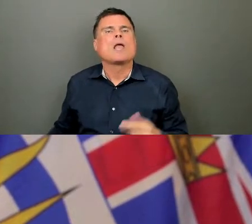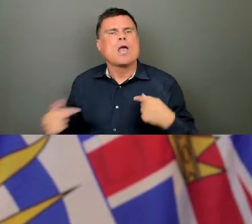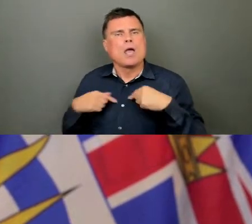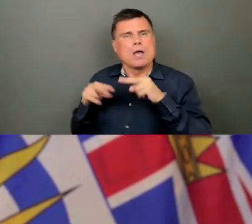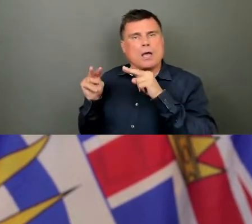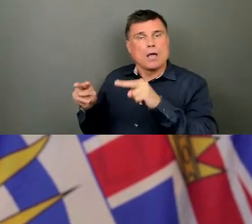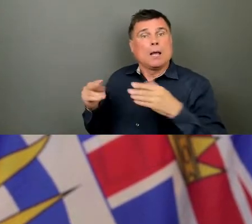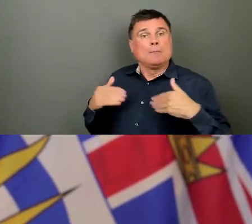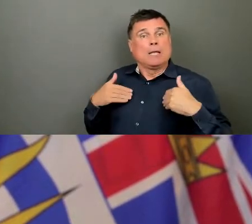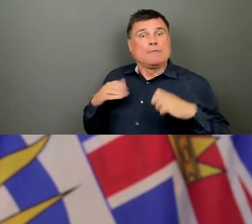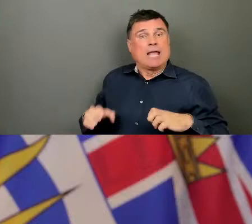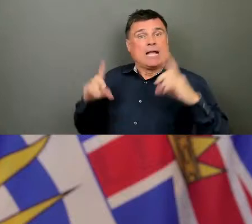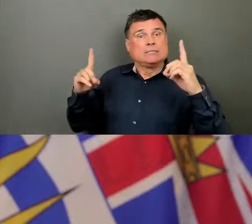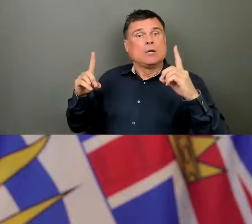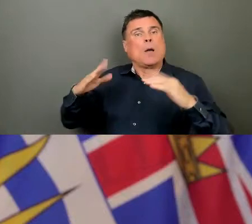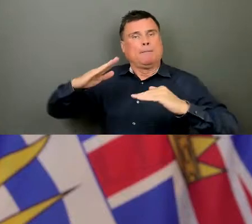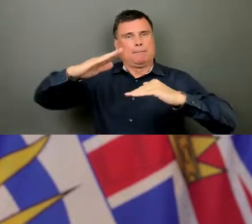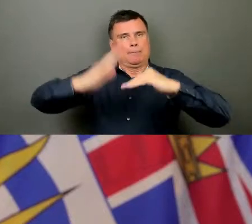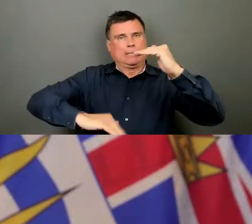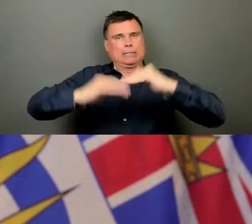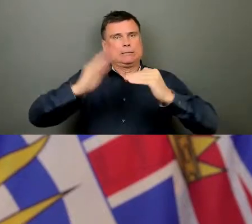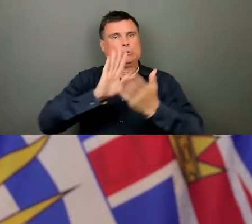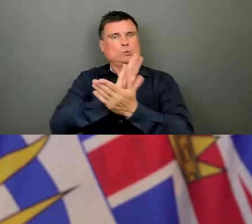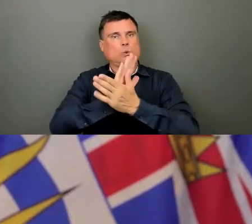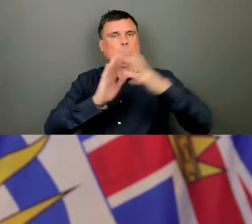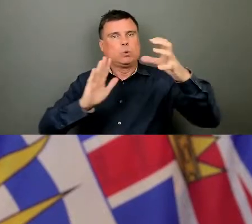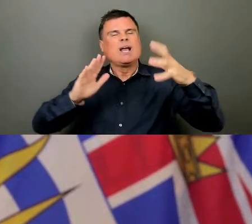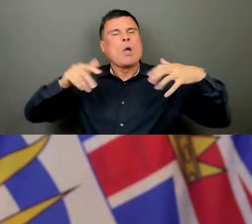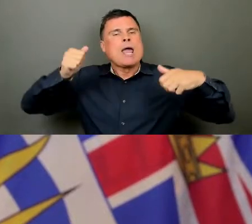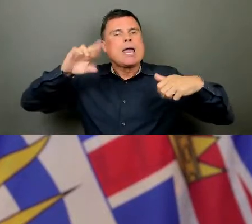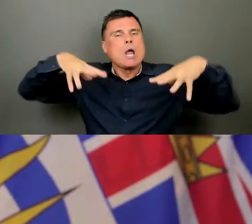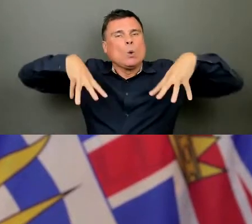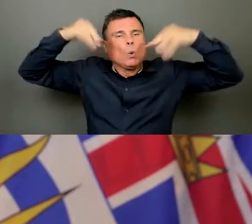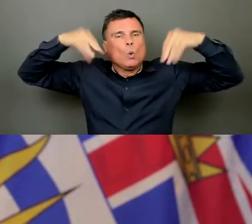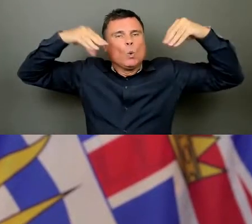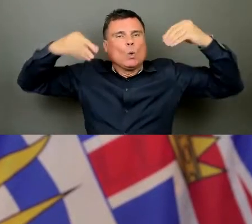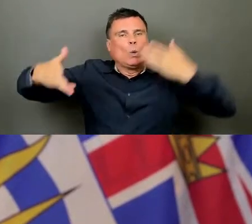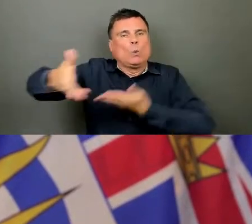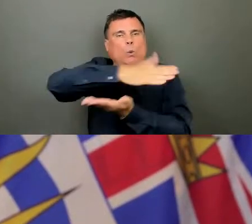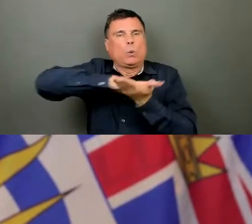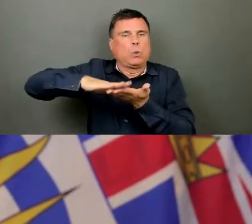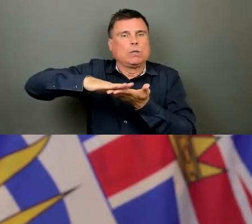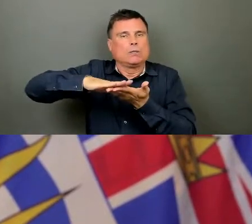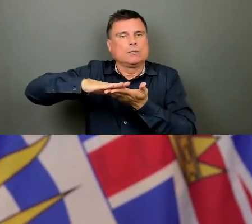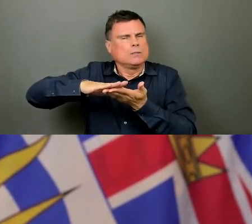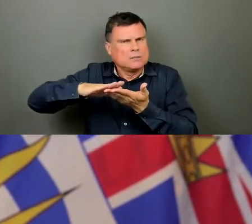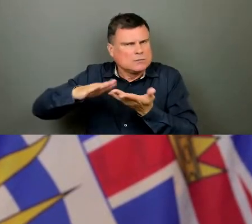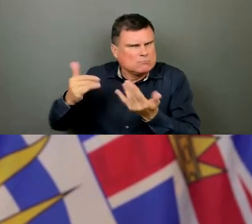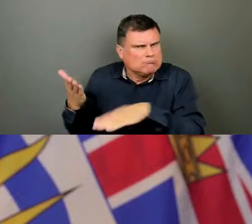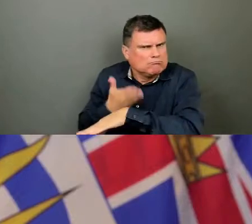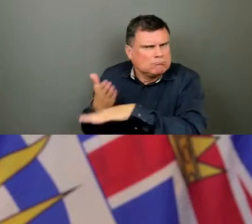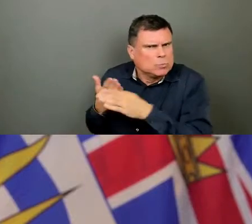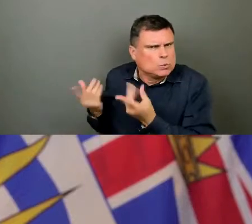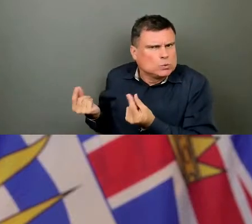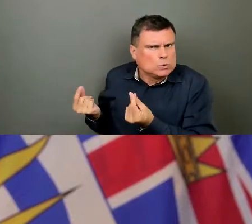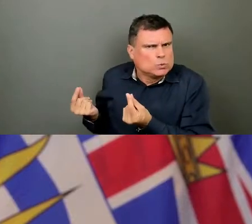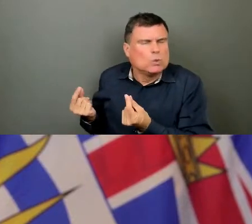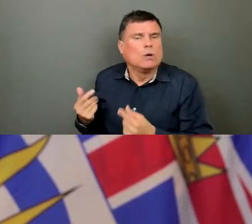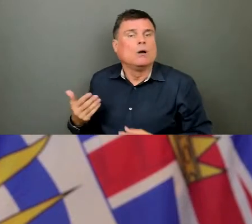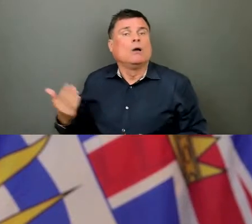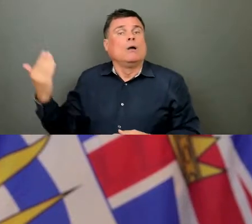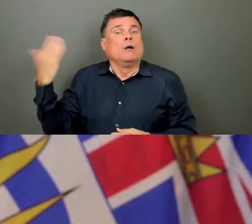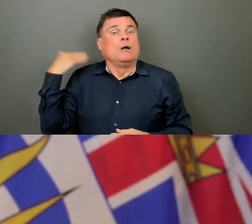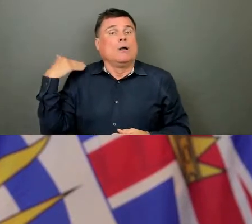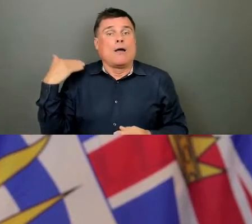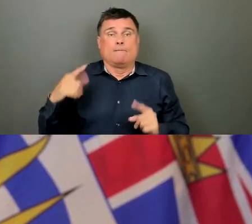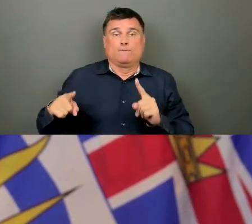improving ventilation in classrooms. So I'm just, are you advising them based on the airborne transmissibility of the